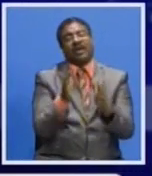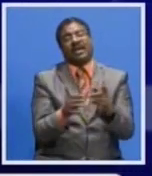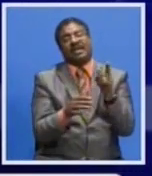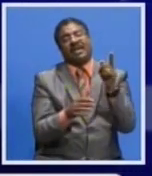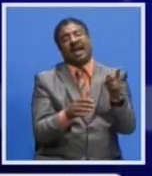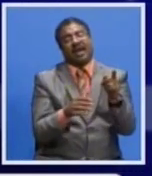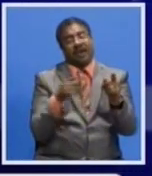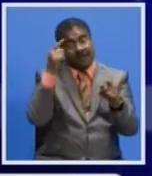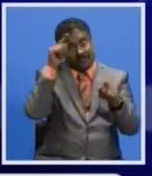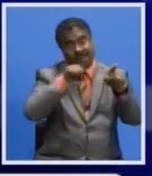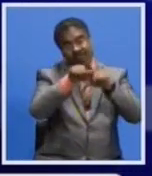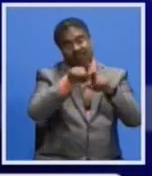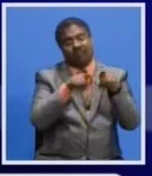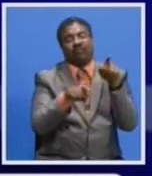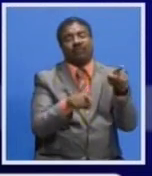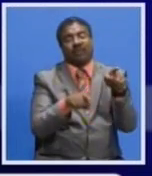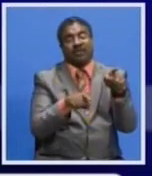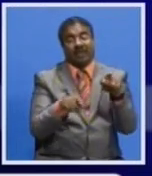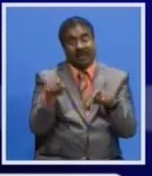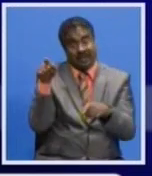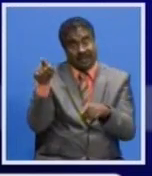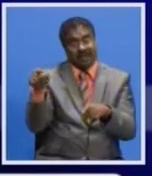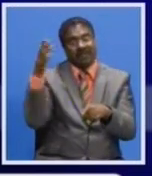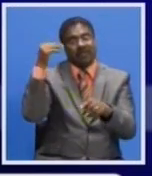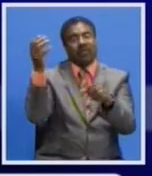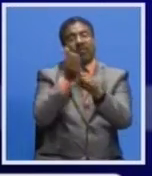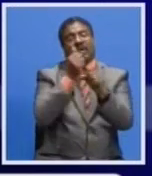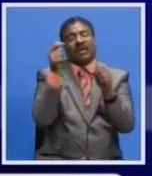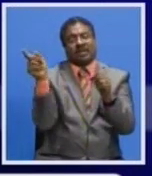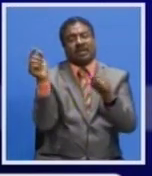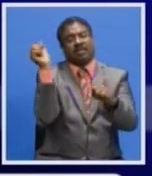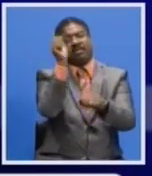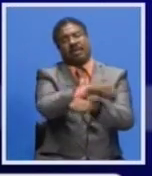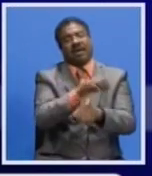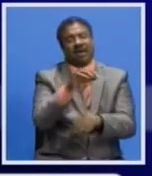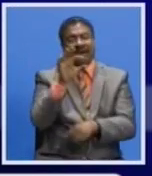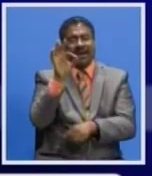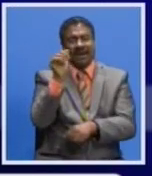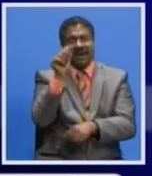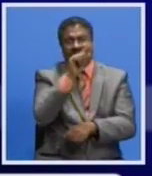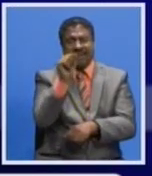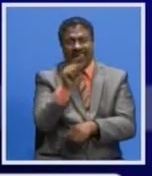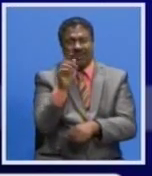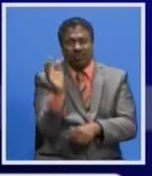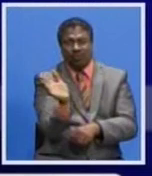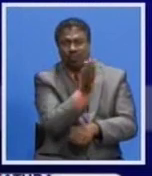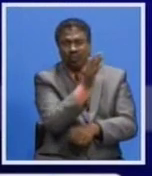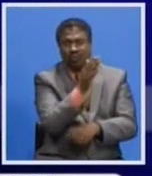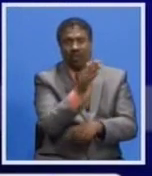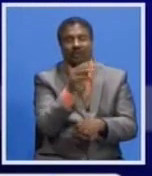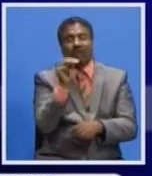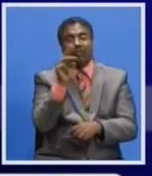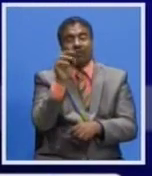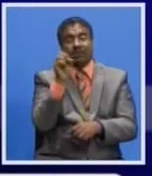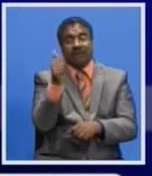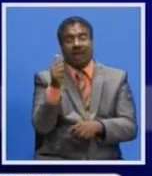Charity Shield. Lusaka Dynamos were crowned champions after they beat first Division 1 side FC Muza 1-0